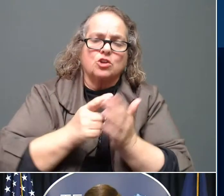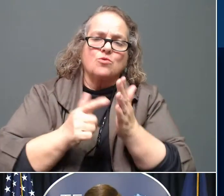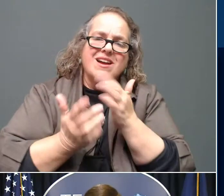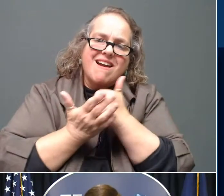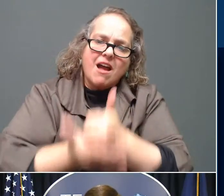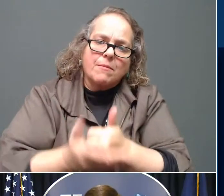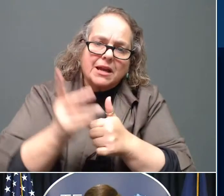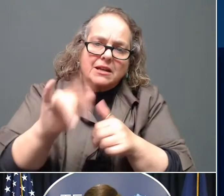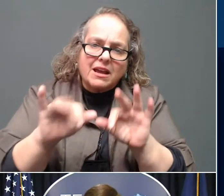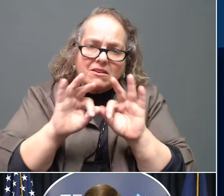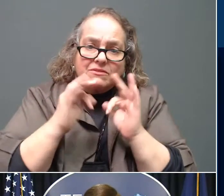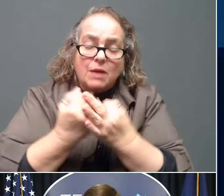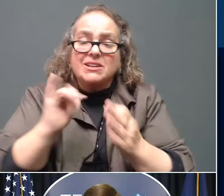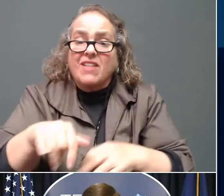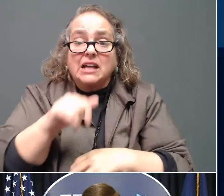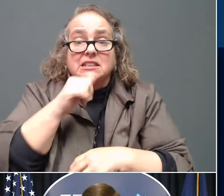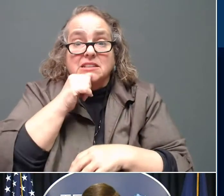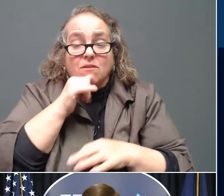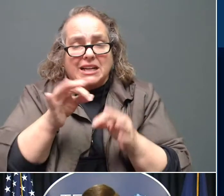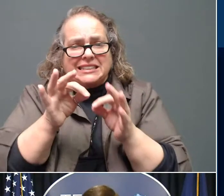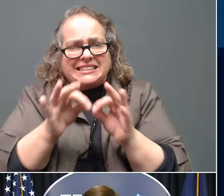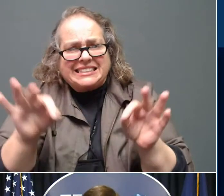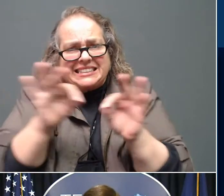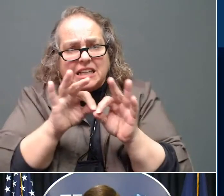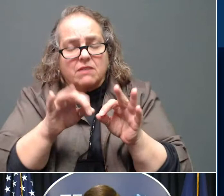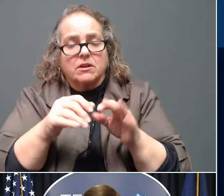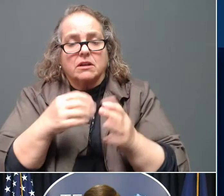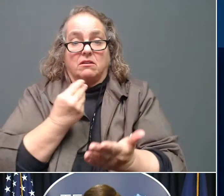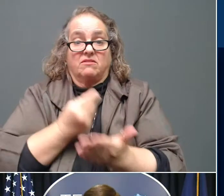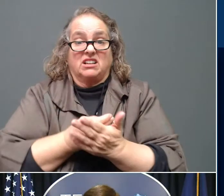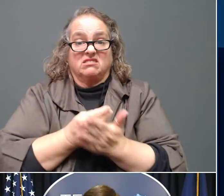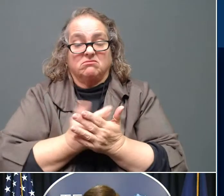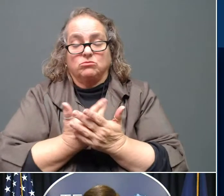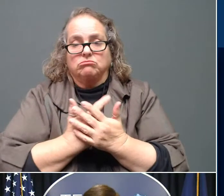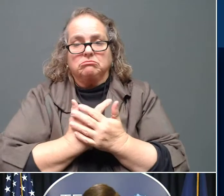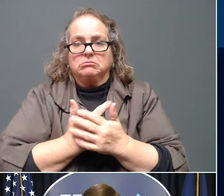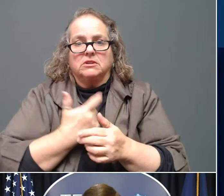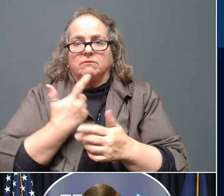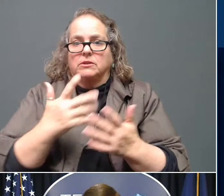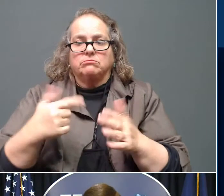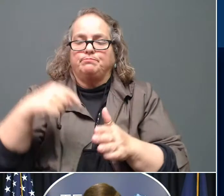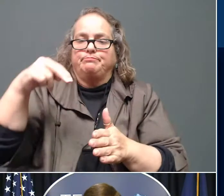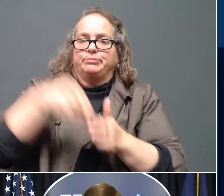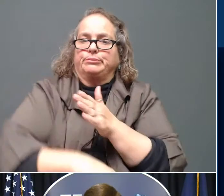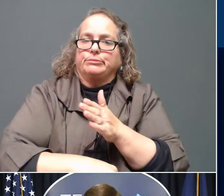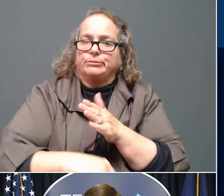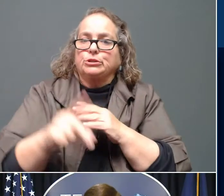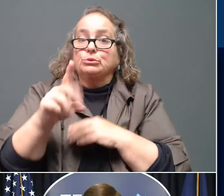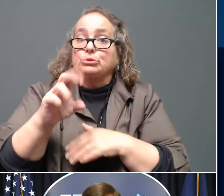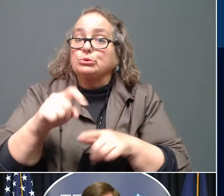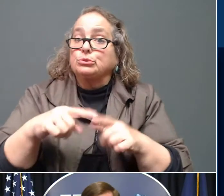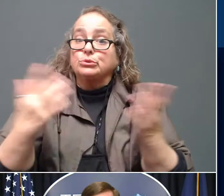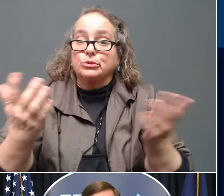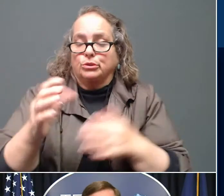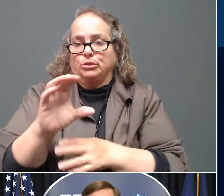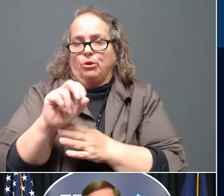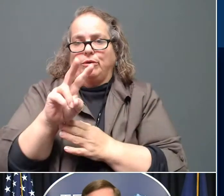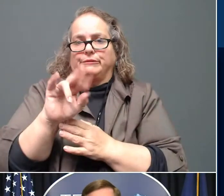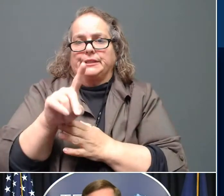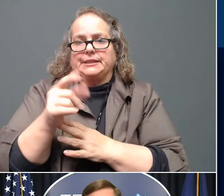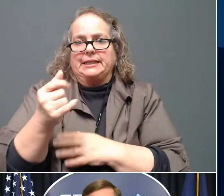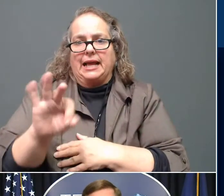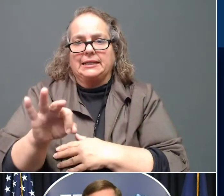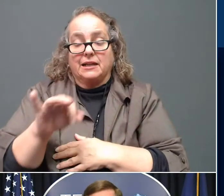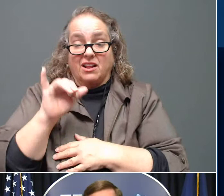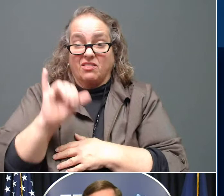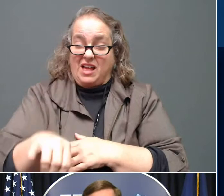that suffered a significant financial setback due to COVID-19. These are organizations that are helping those